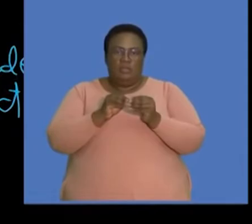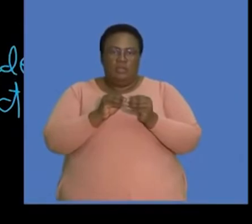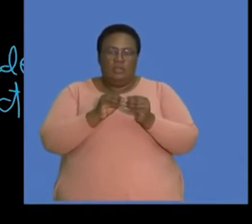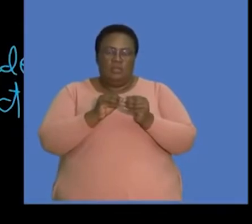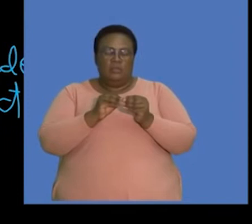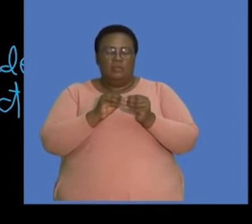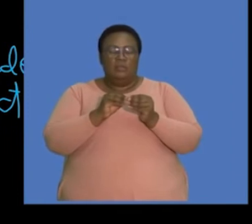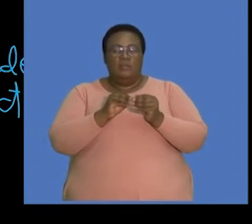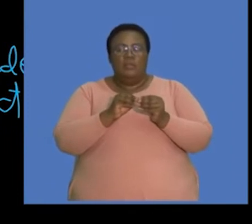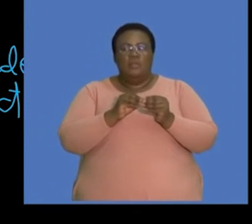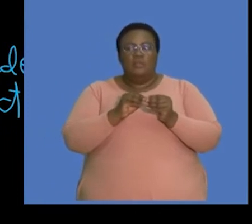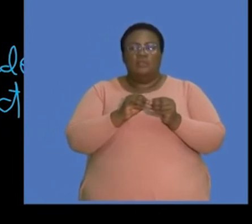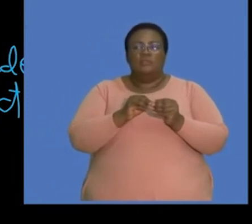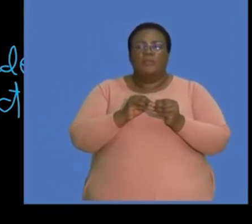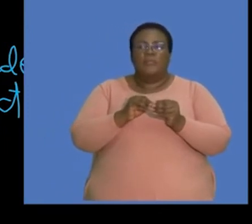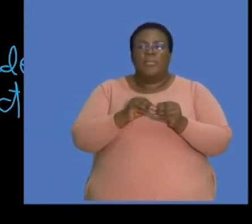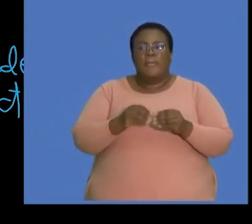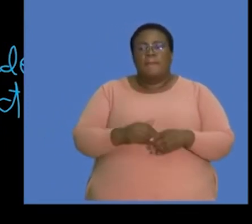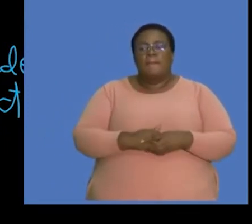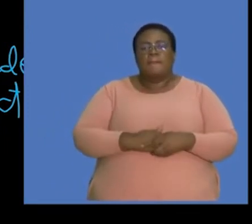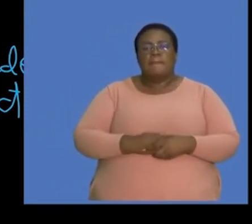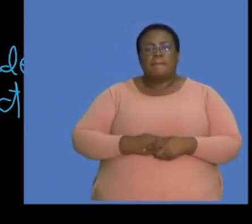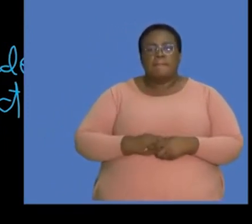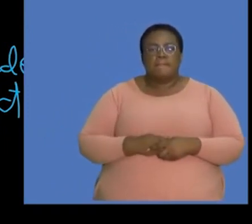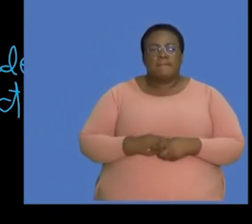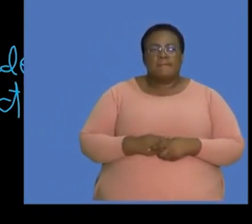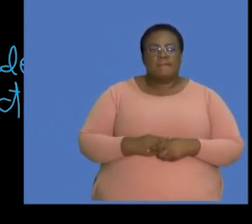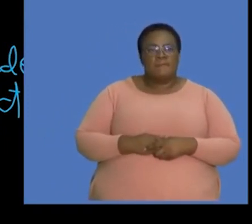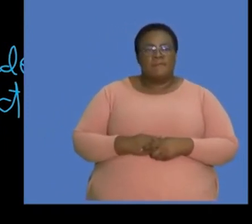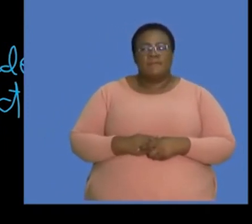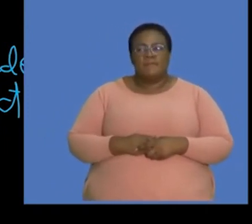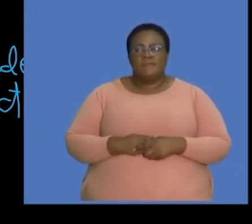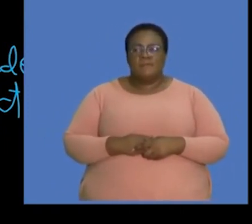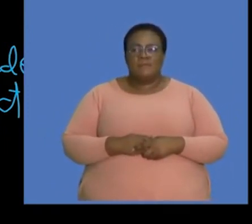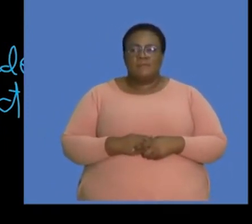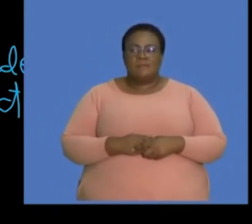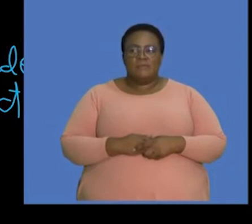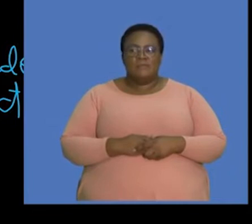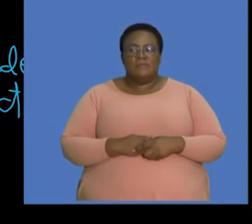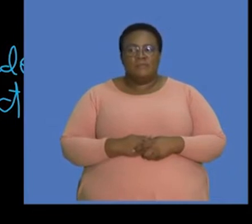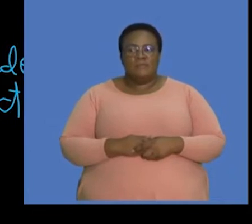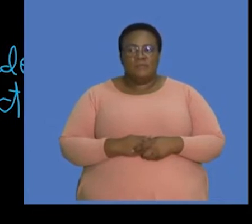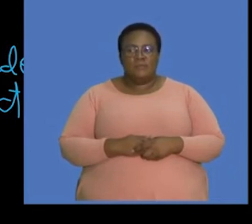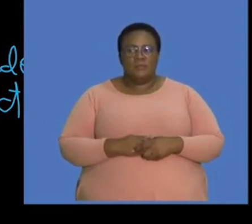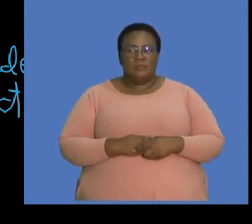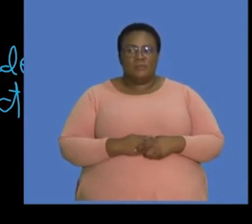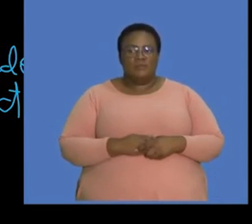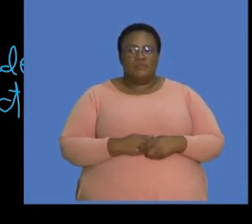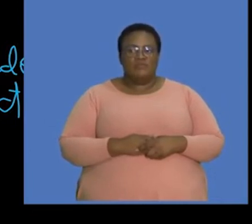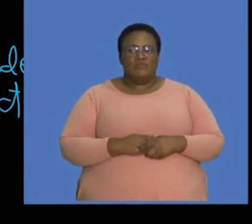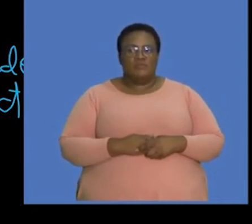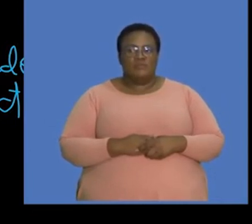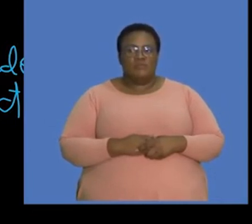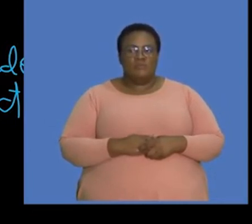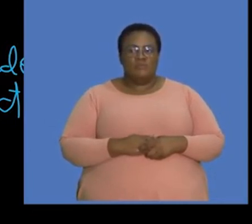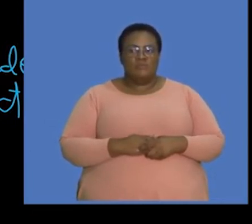right? So net charge talks about total charge, okay? It talks about total charge, okay?